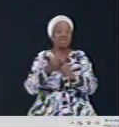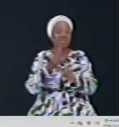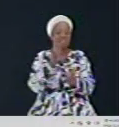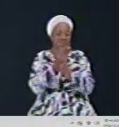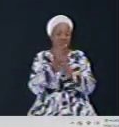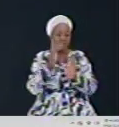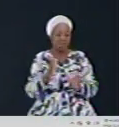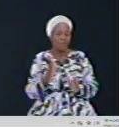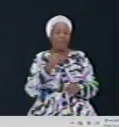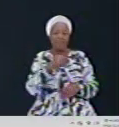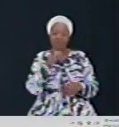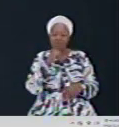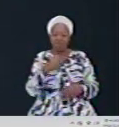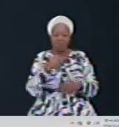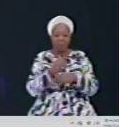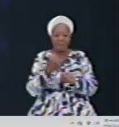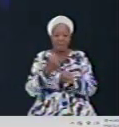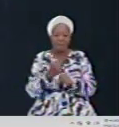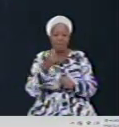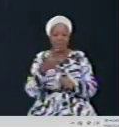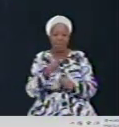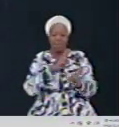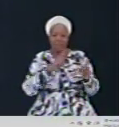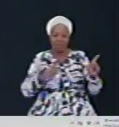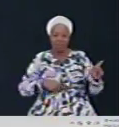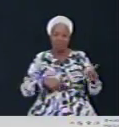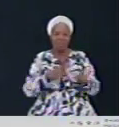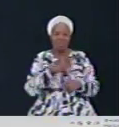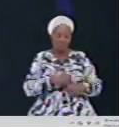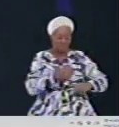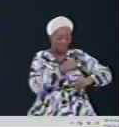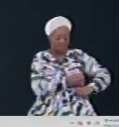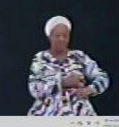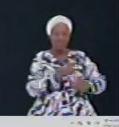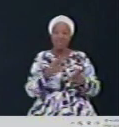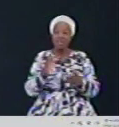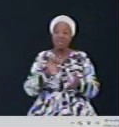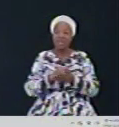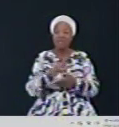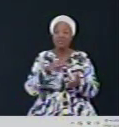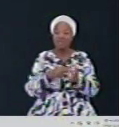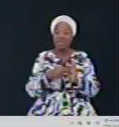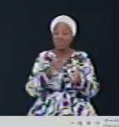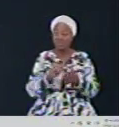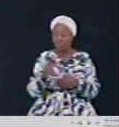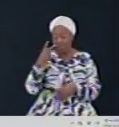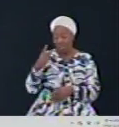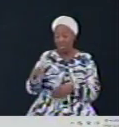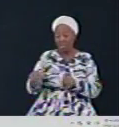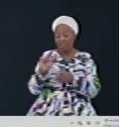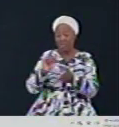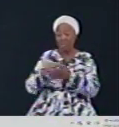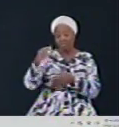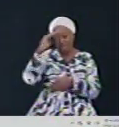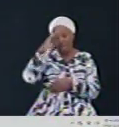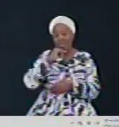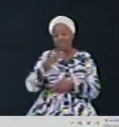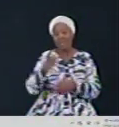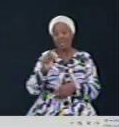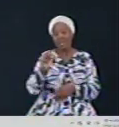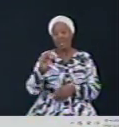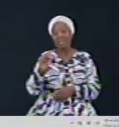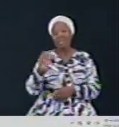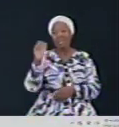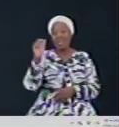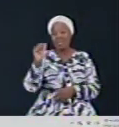his habitation, and he's acting as if God does not exist, the man is an atheist. The woman, church man, church